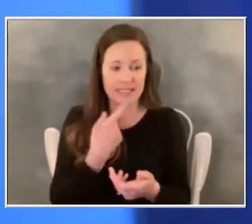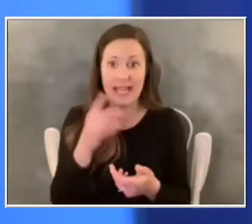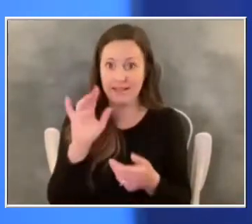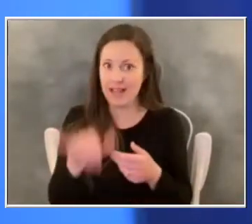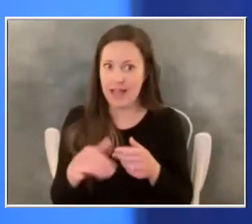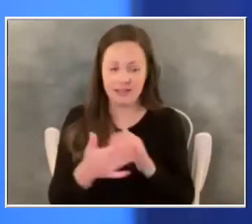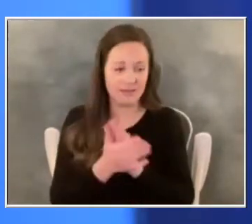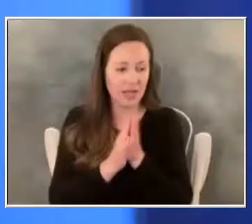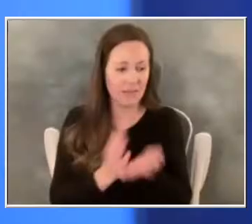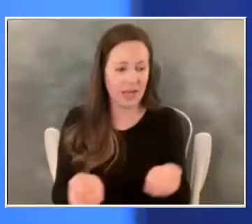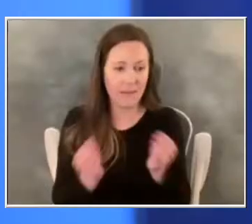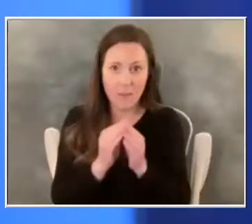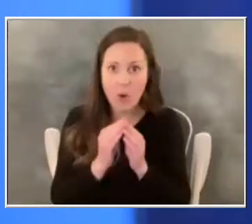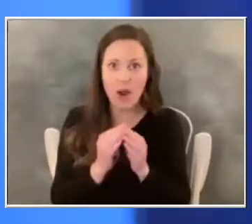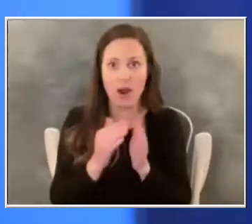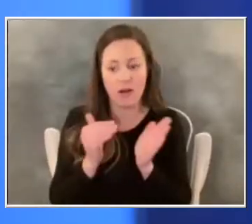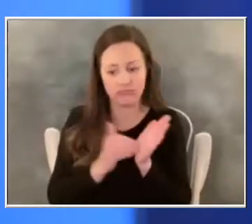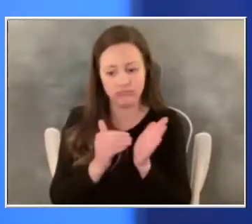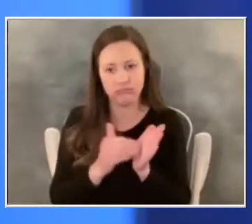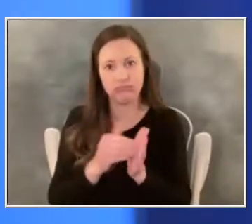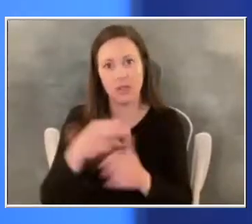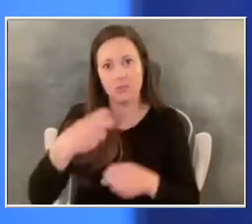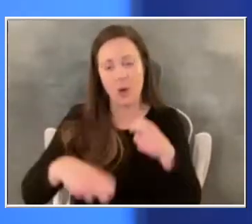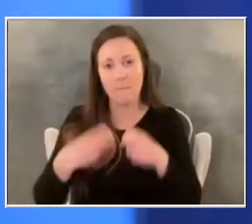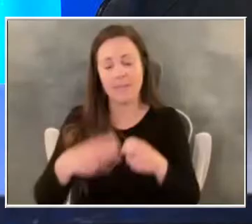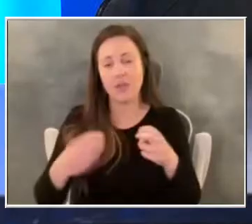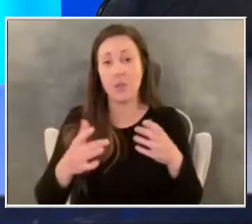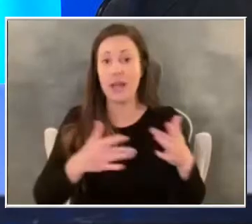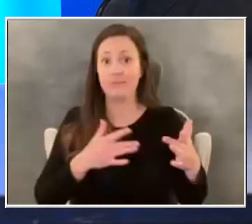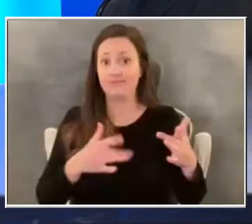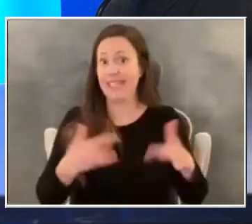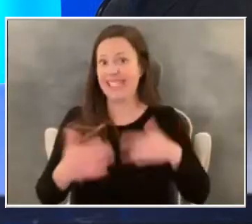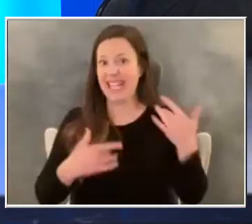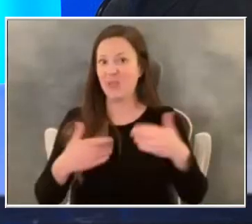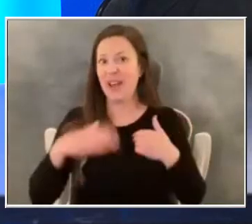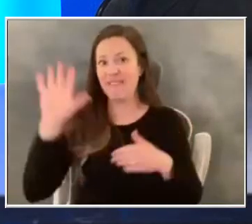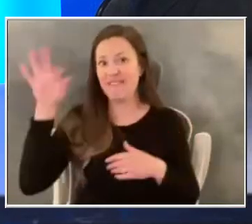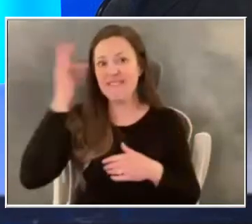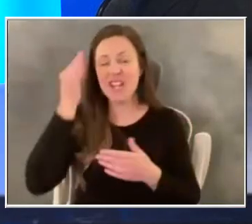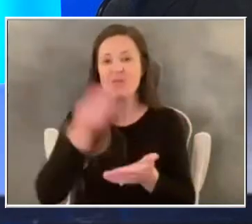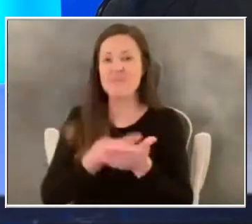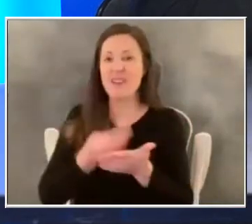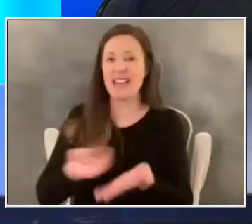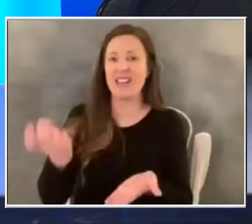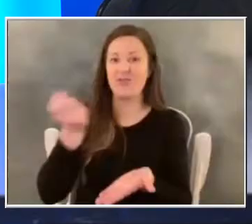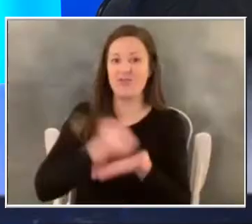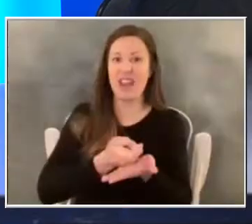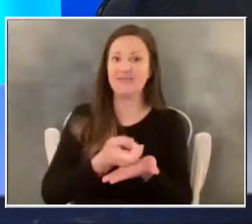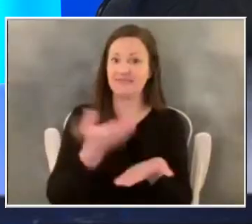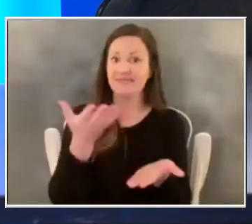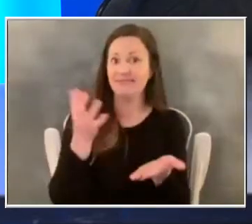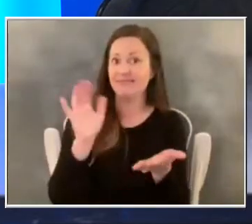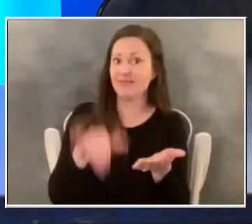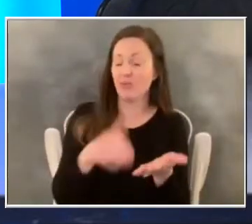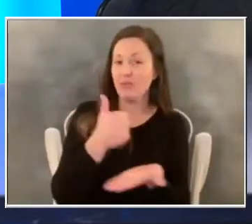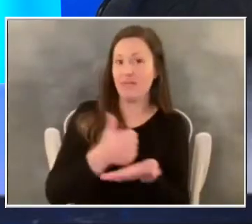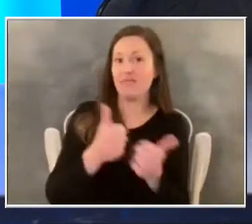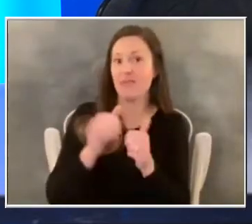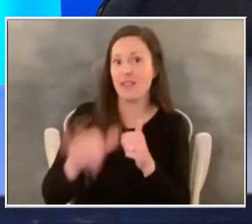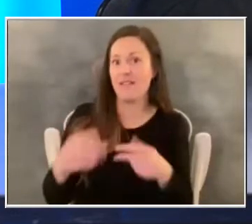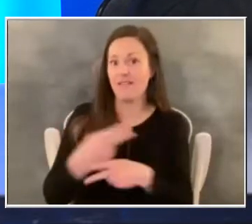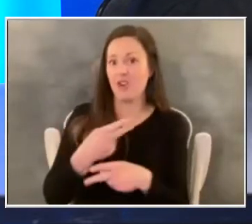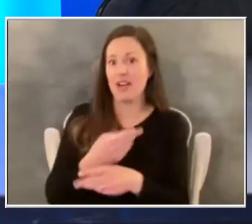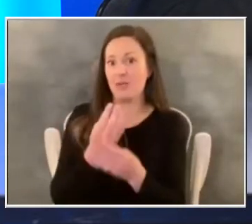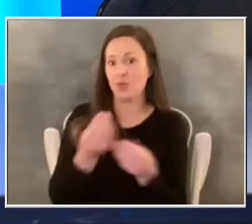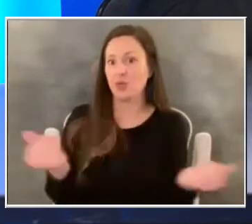very excited to be able to receive a federal grant to address it. And really finding those solutions. Finding those solutions. And use that word, just